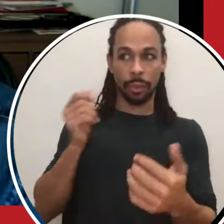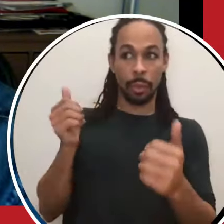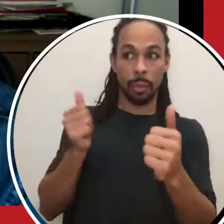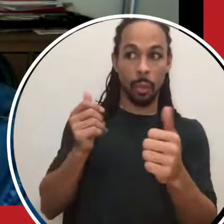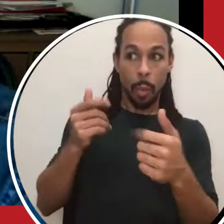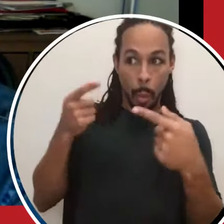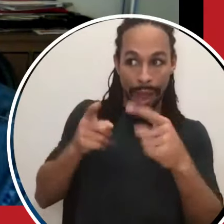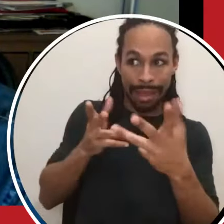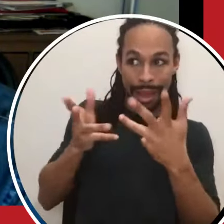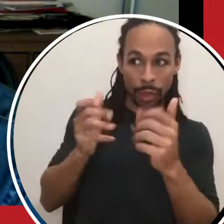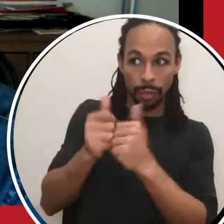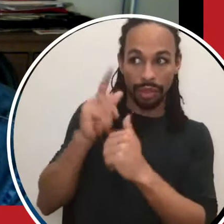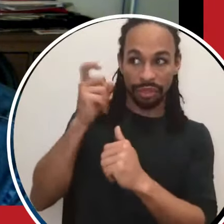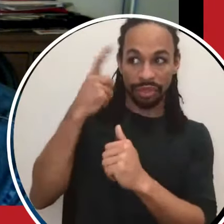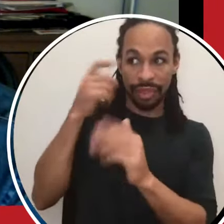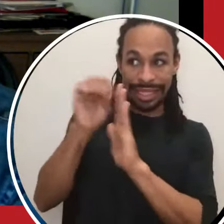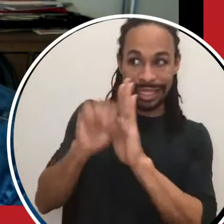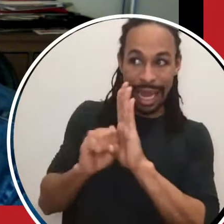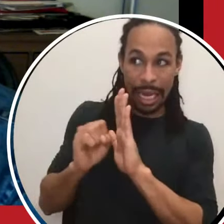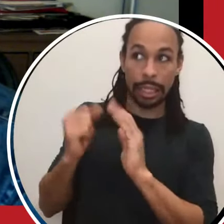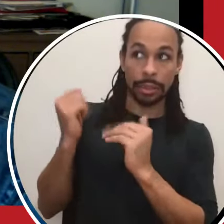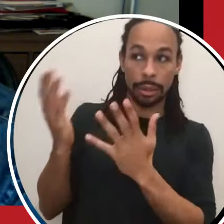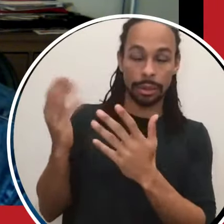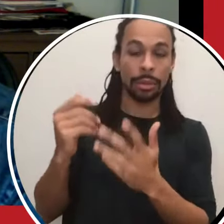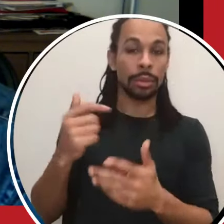that. I understand why. But